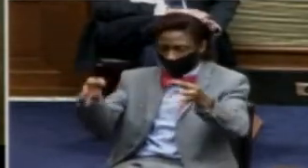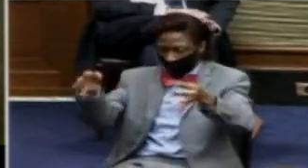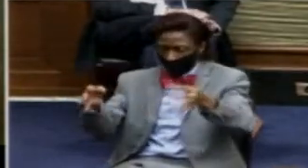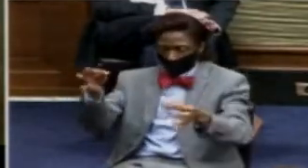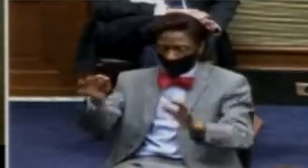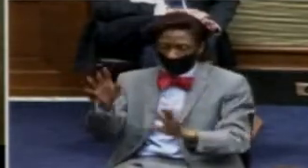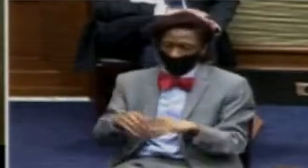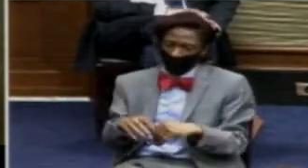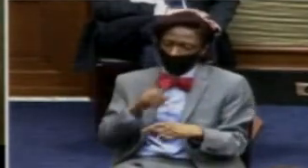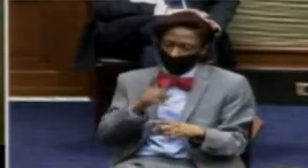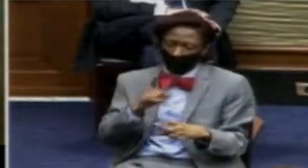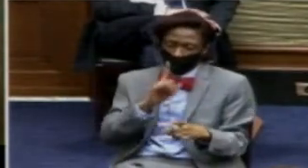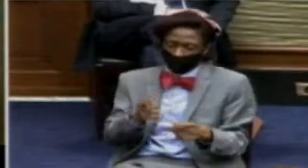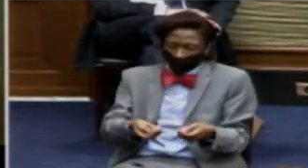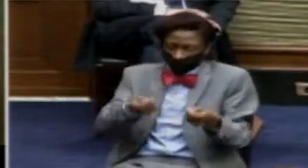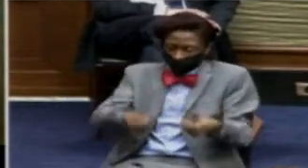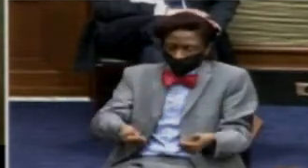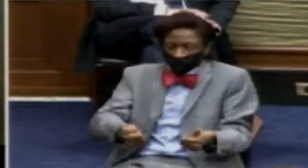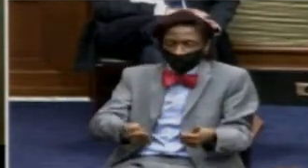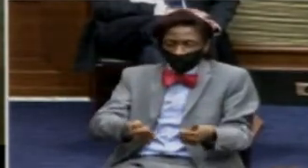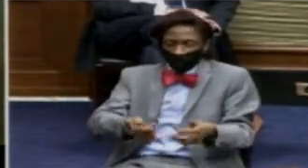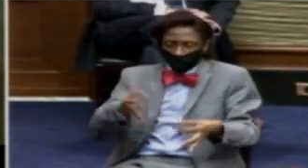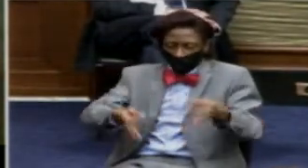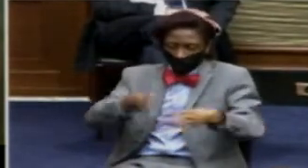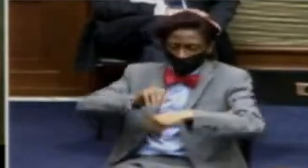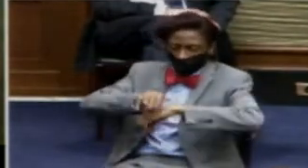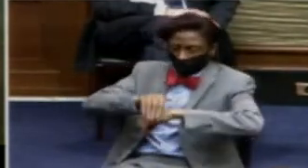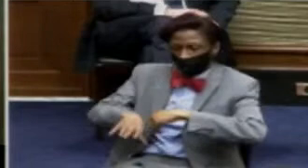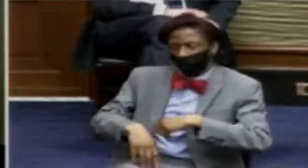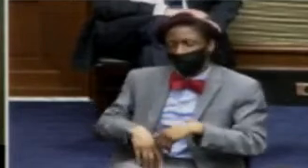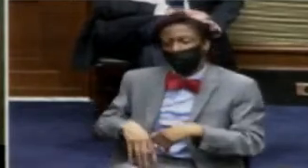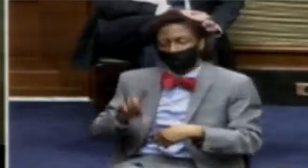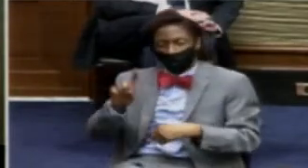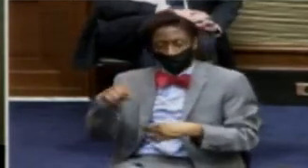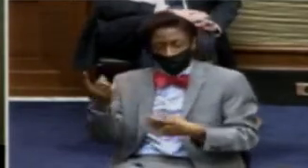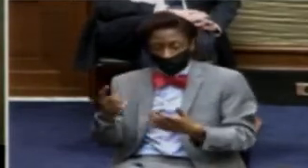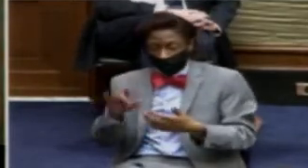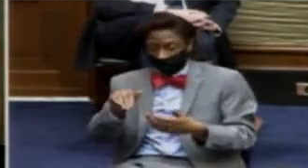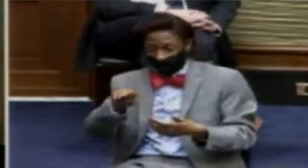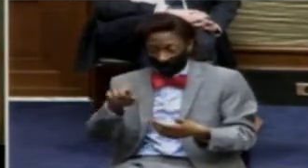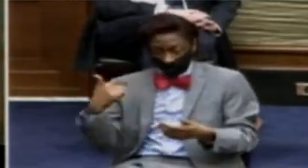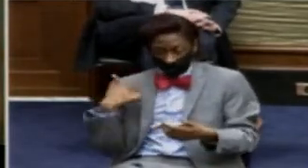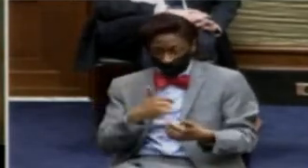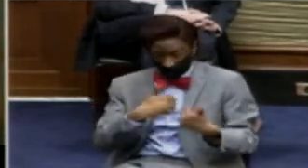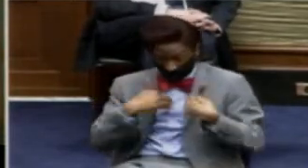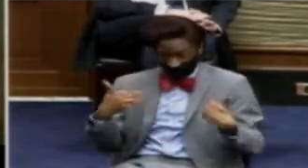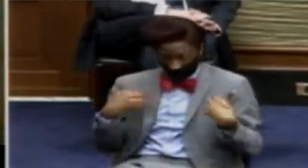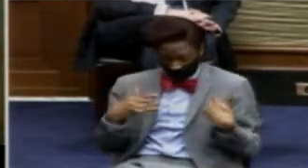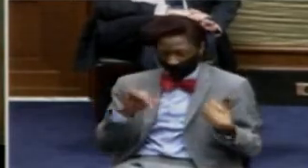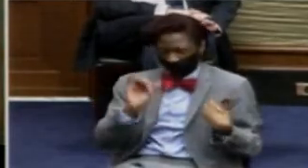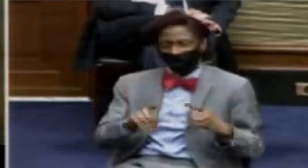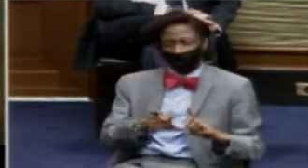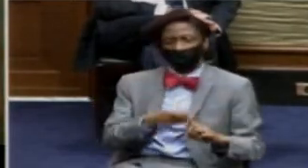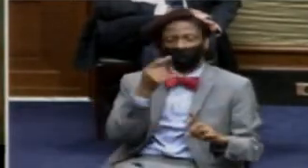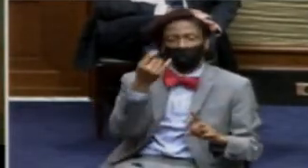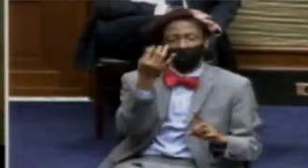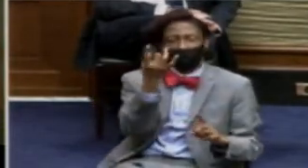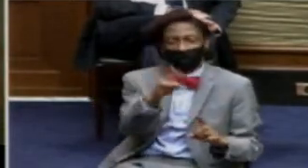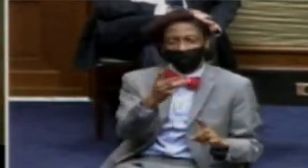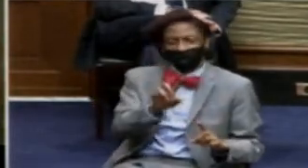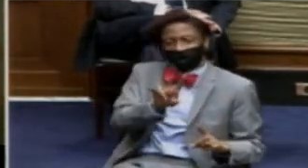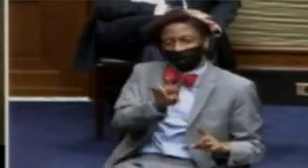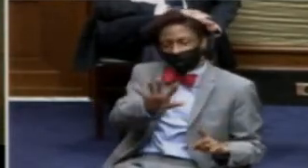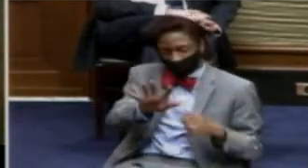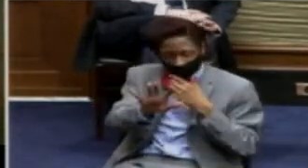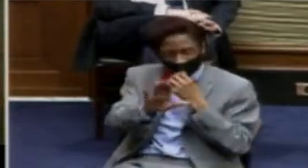little judicial guidance. One of the only pieces of judicial guidance we have comes from the 1875